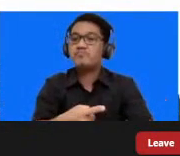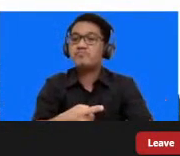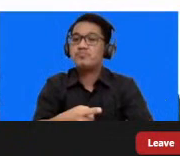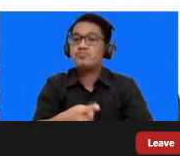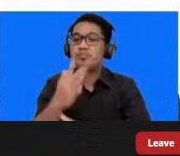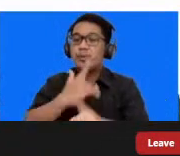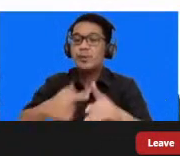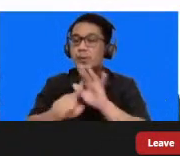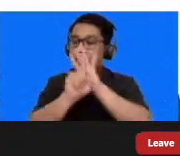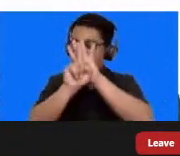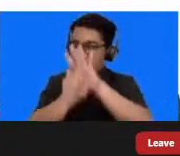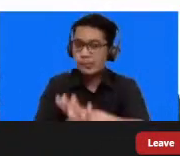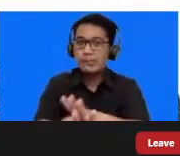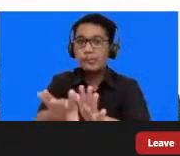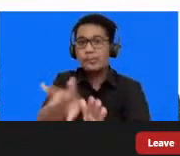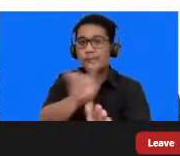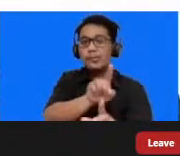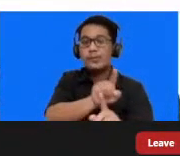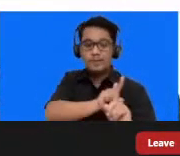situation, especially